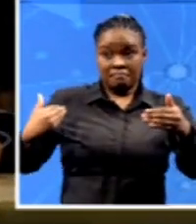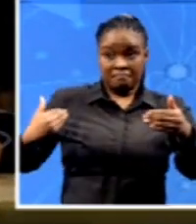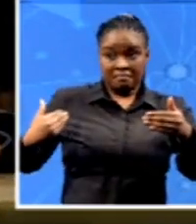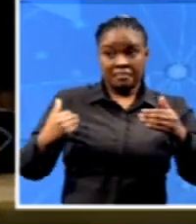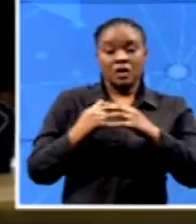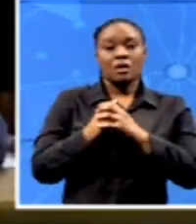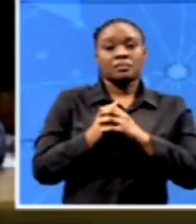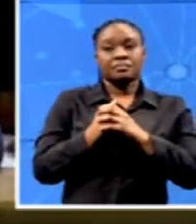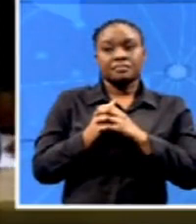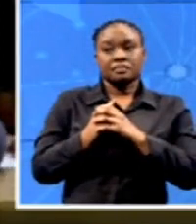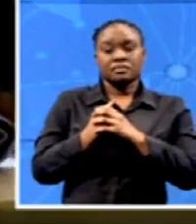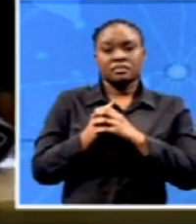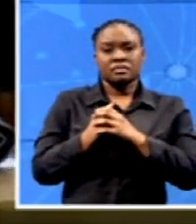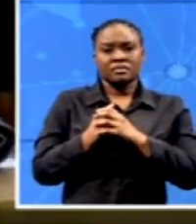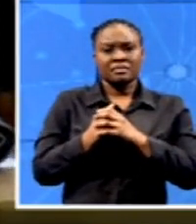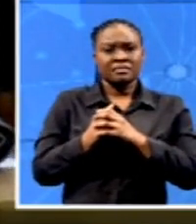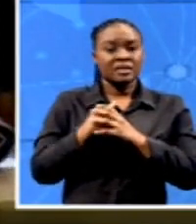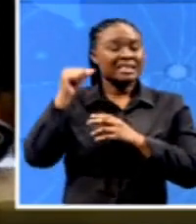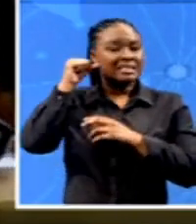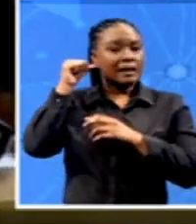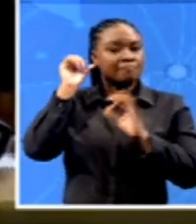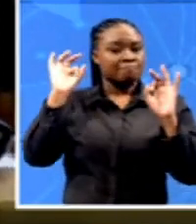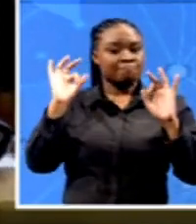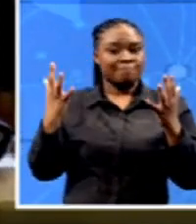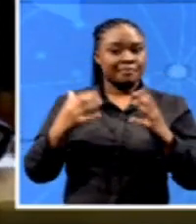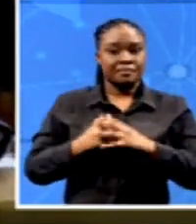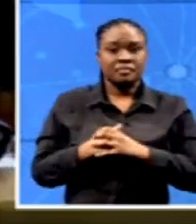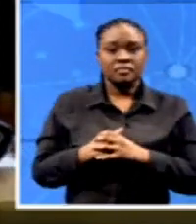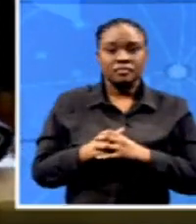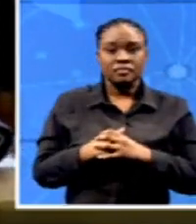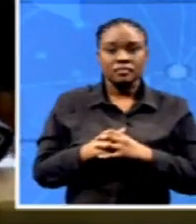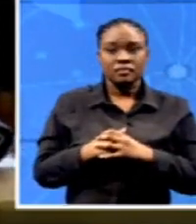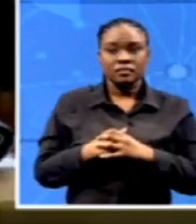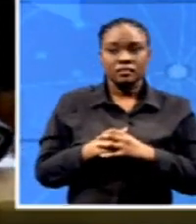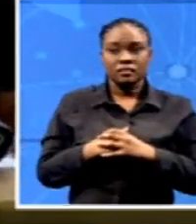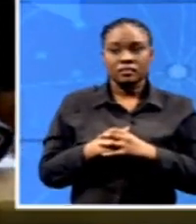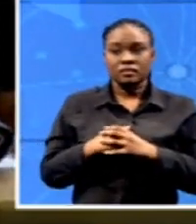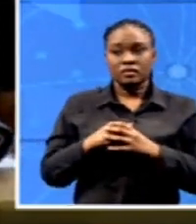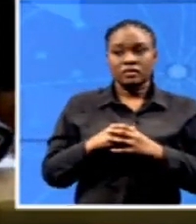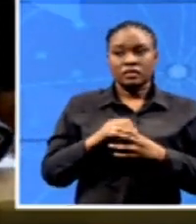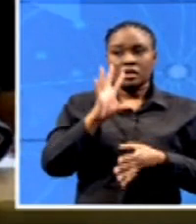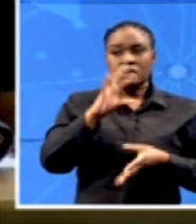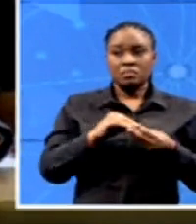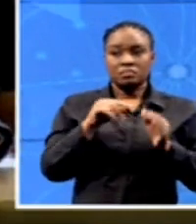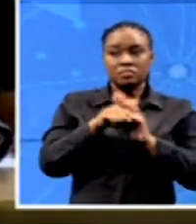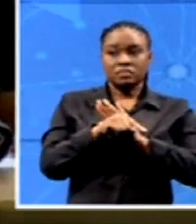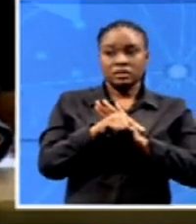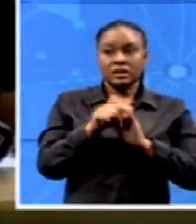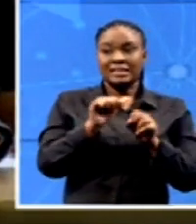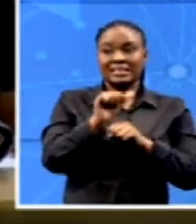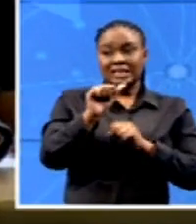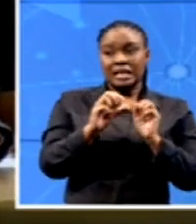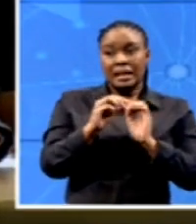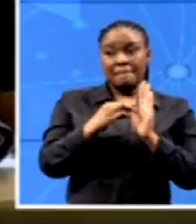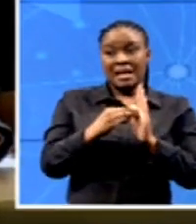total portfolio, so it was 60 million rand per month on the transport element and about 240